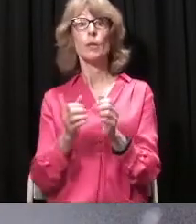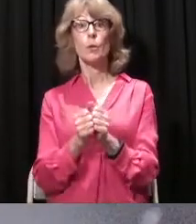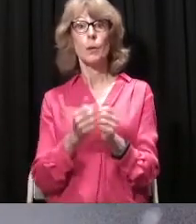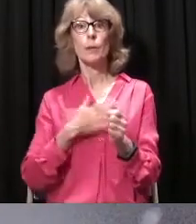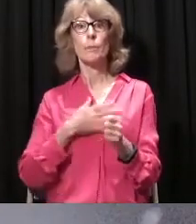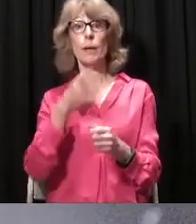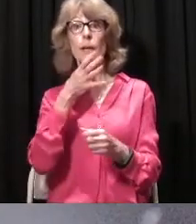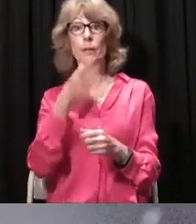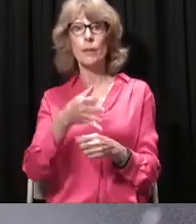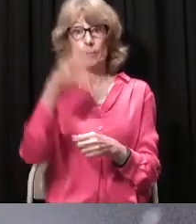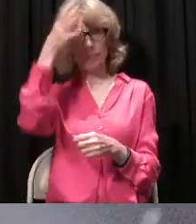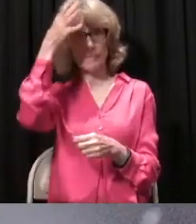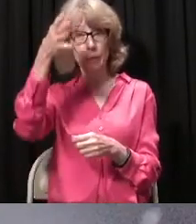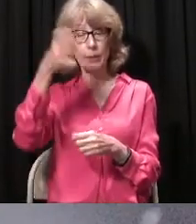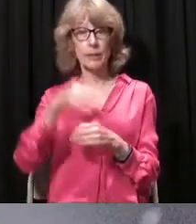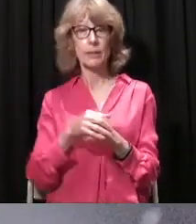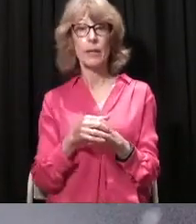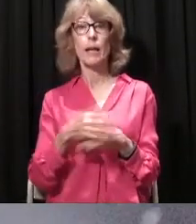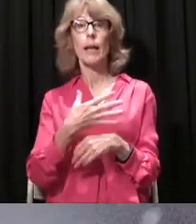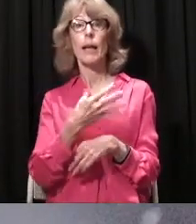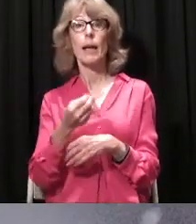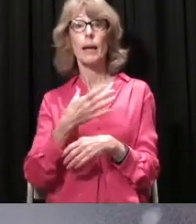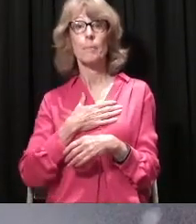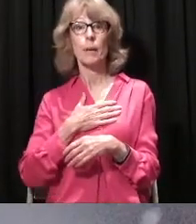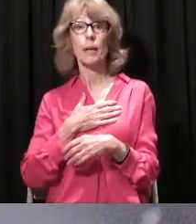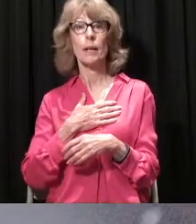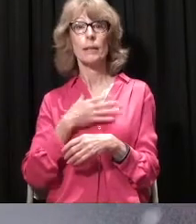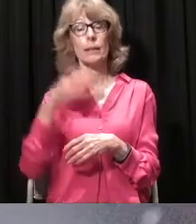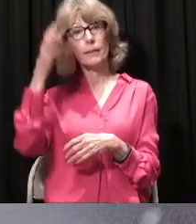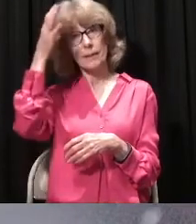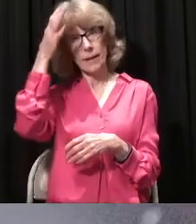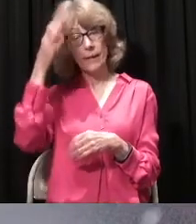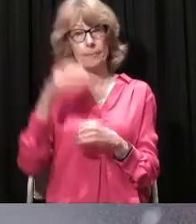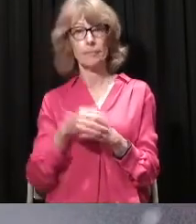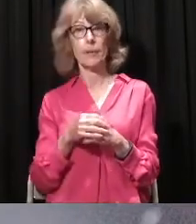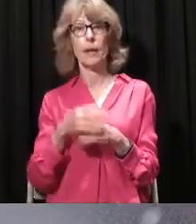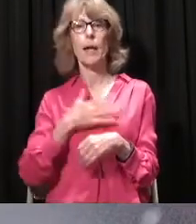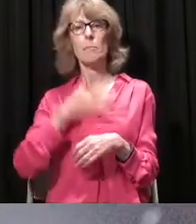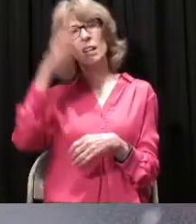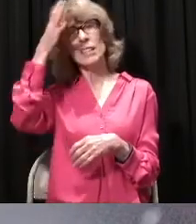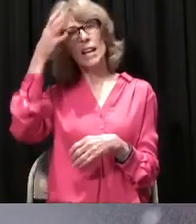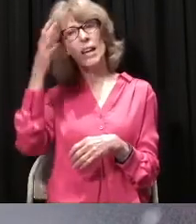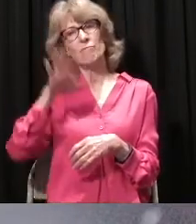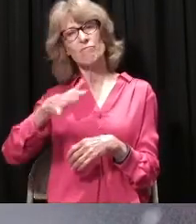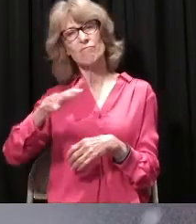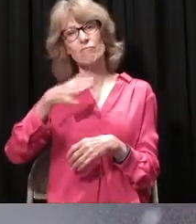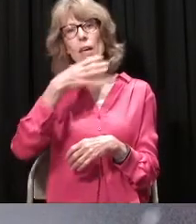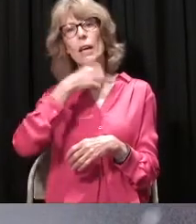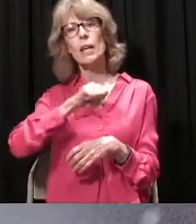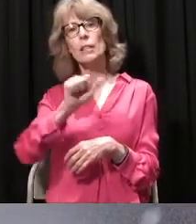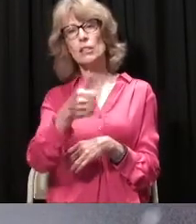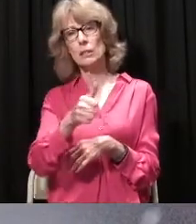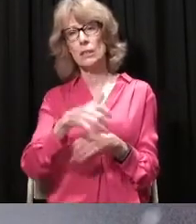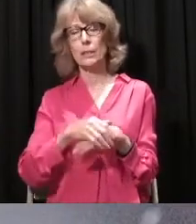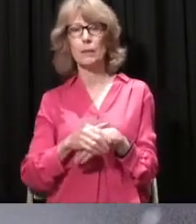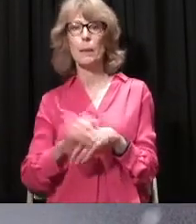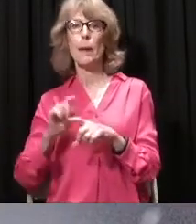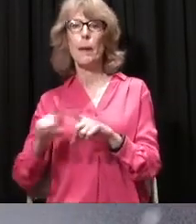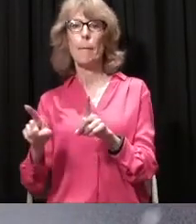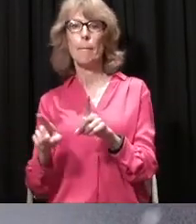aunt are both kids at the time. And to make a long story short, Hubert was basically a